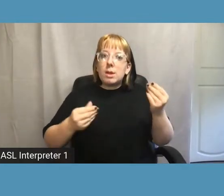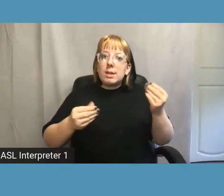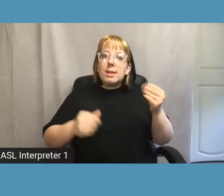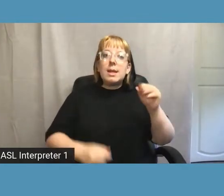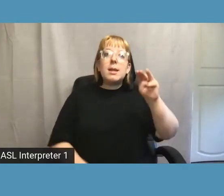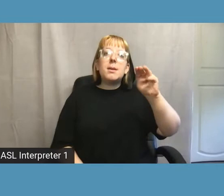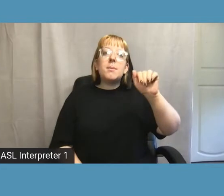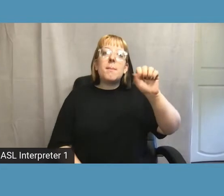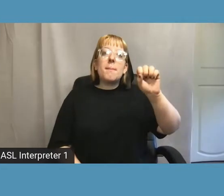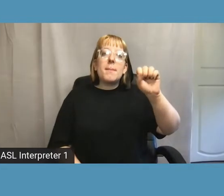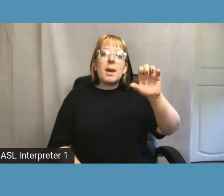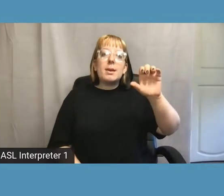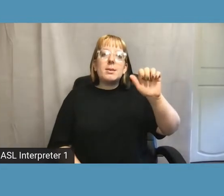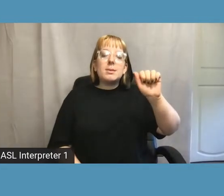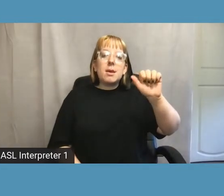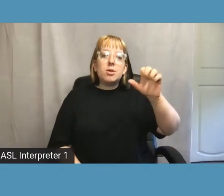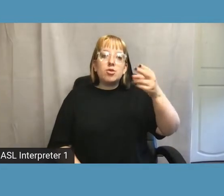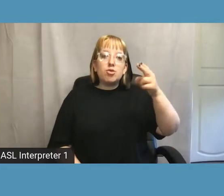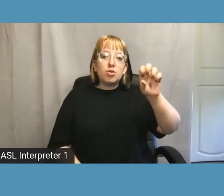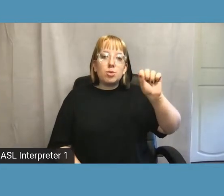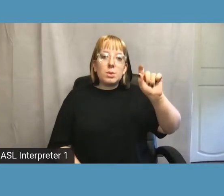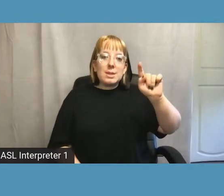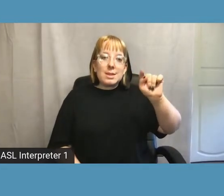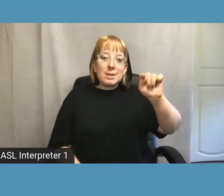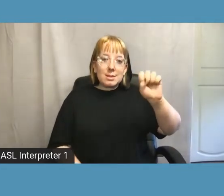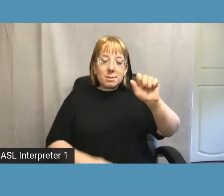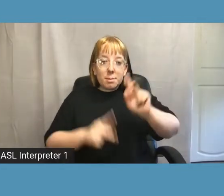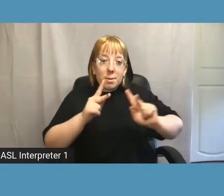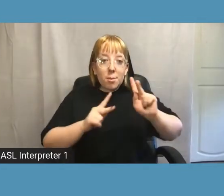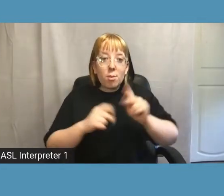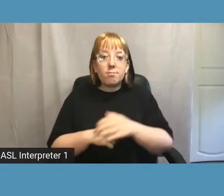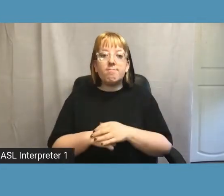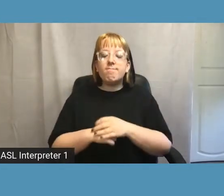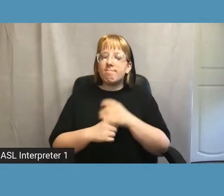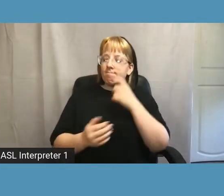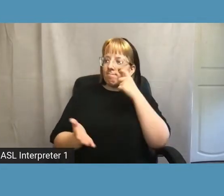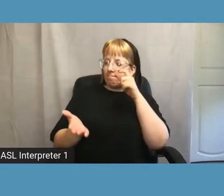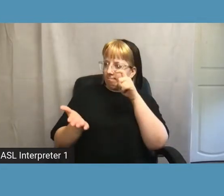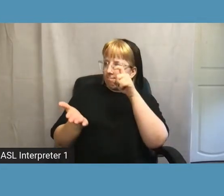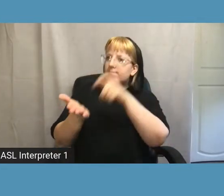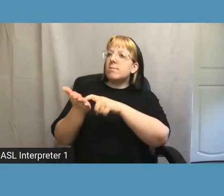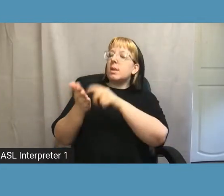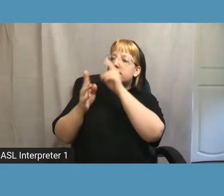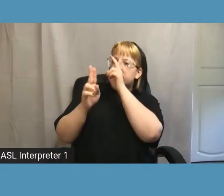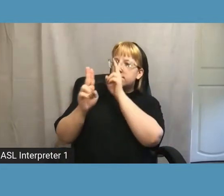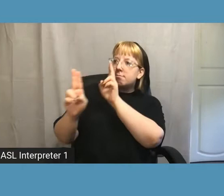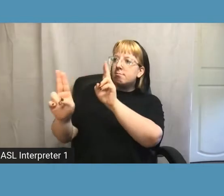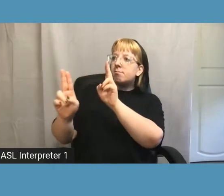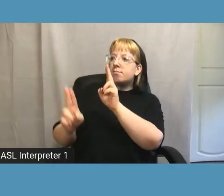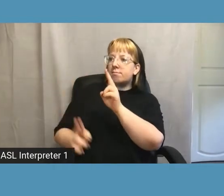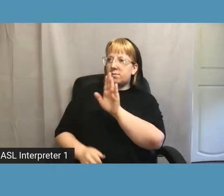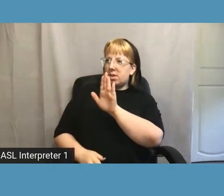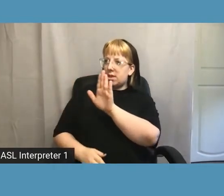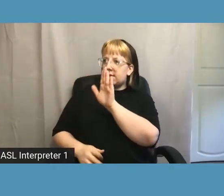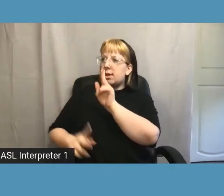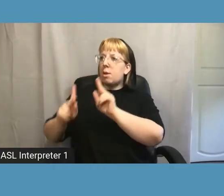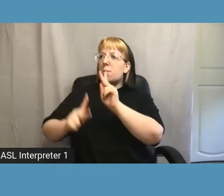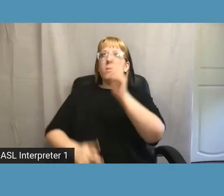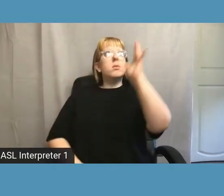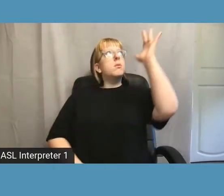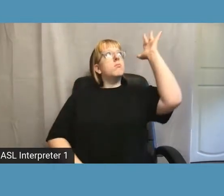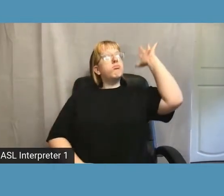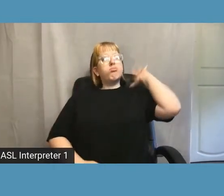let us acknowledge the indigenous nations as living communities, their elders both past and present, as well as